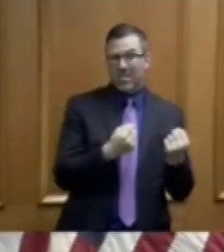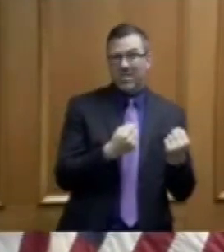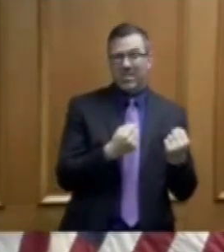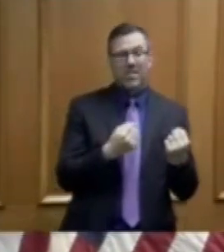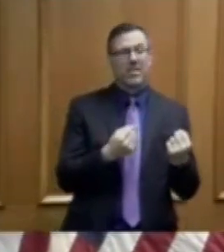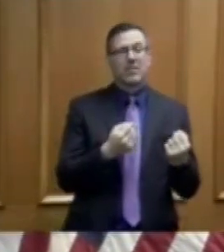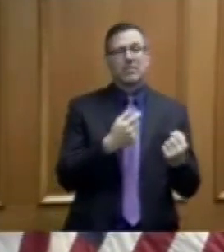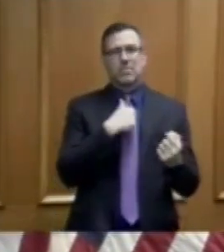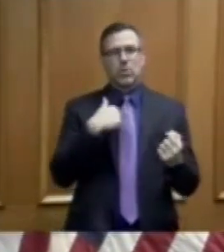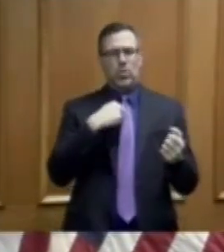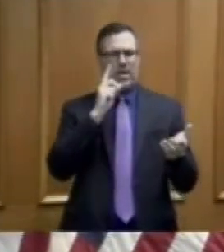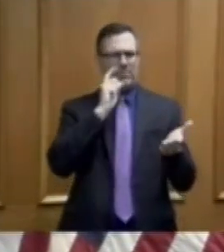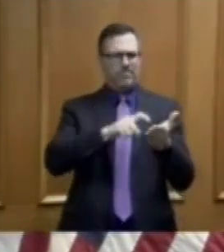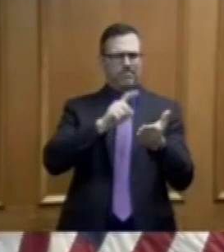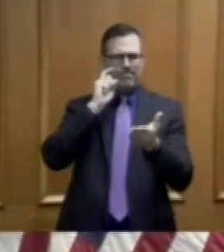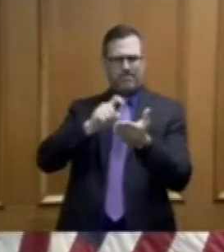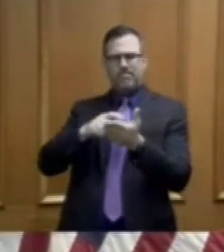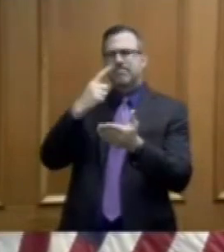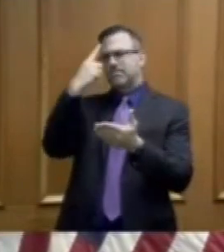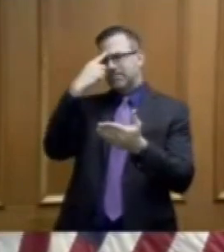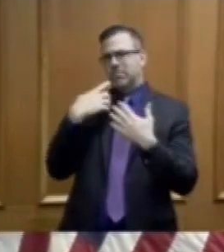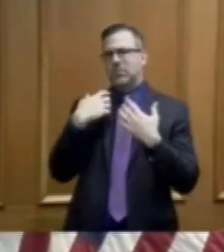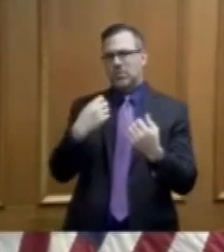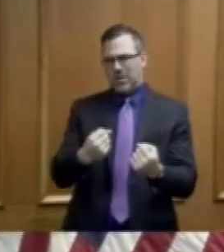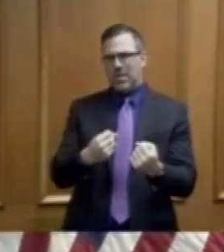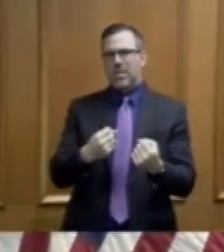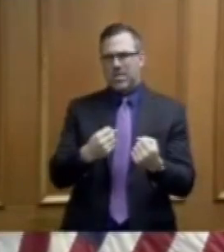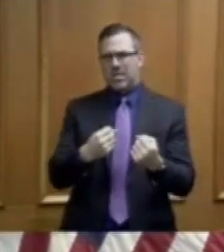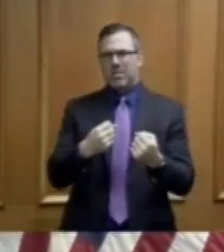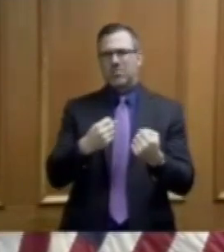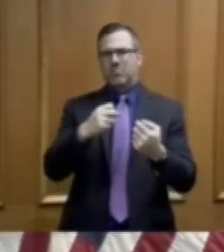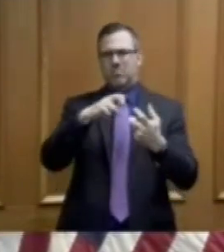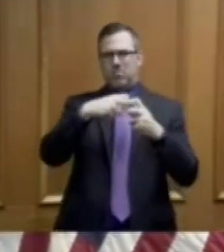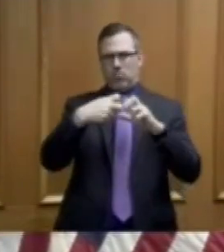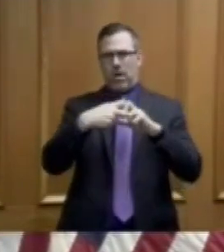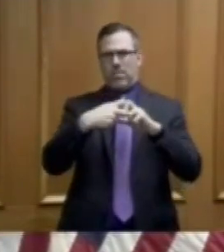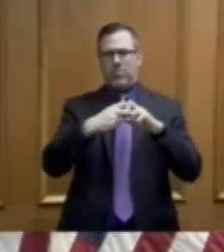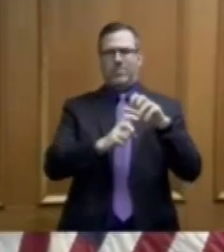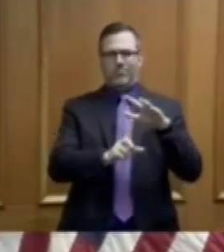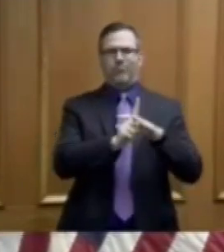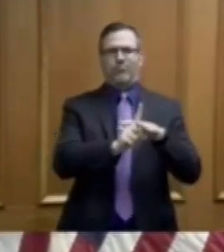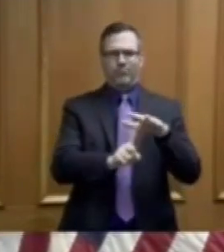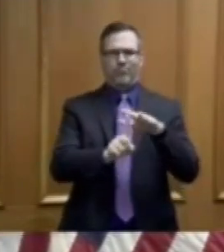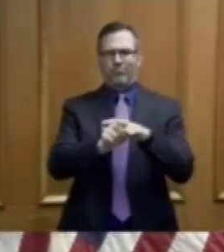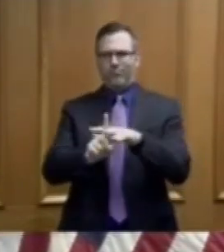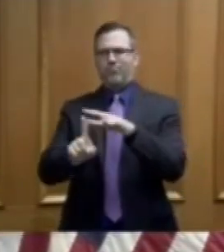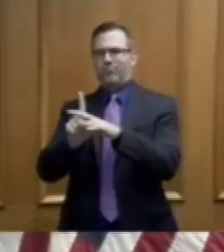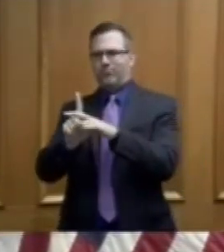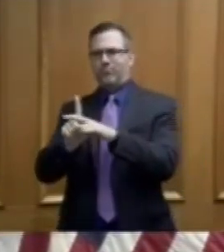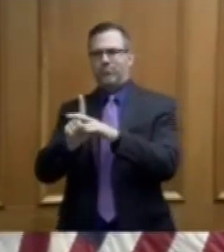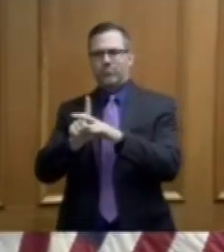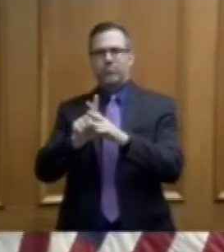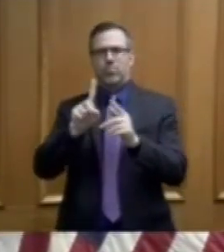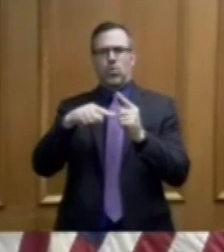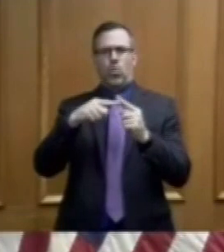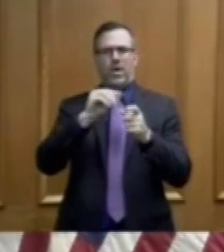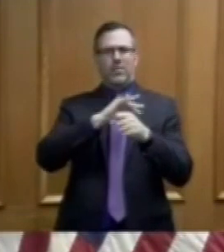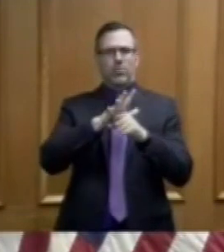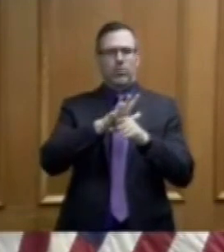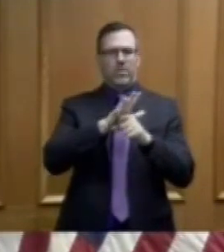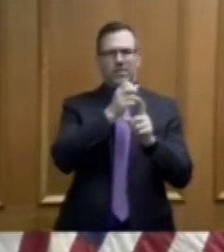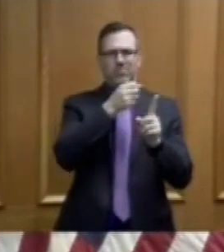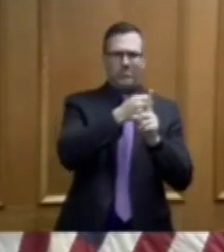arising, mental health challenges that arise as this crisis sweeps through our state. But today, I want to give